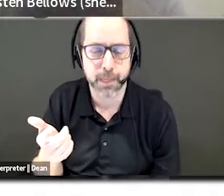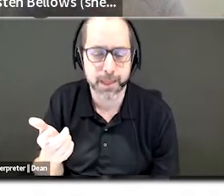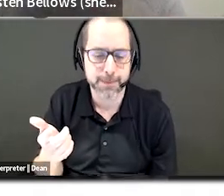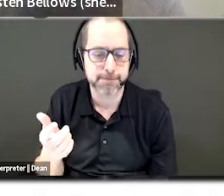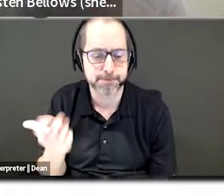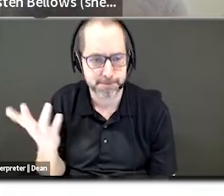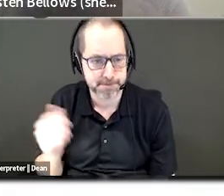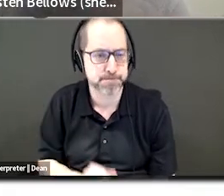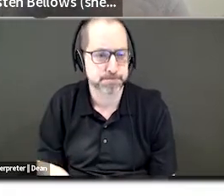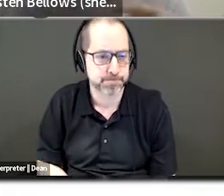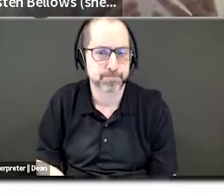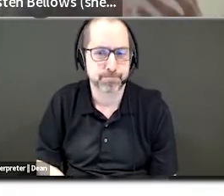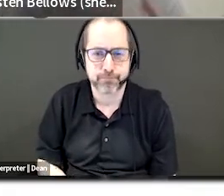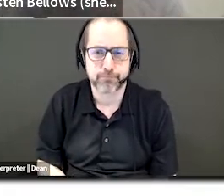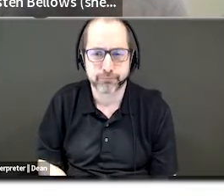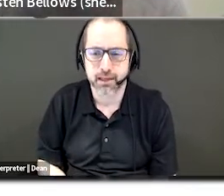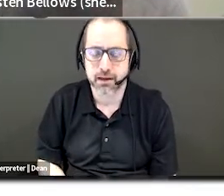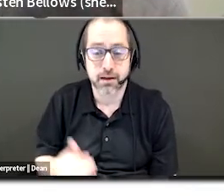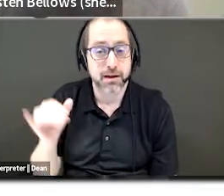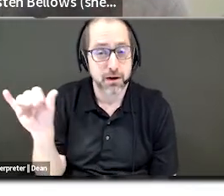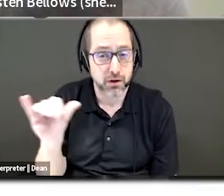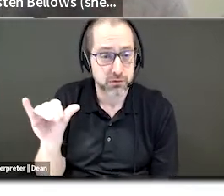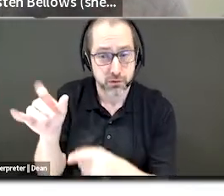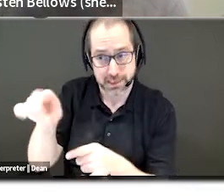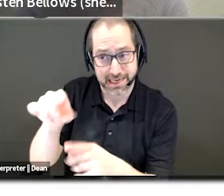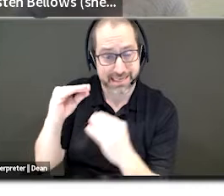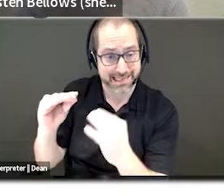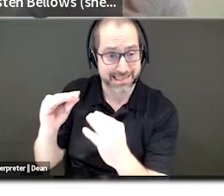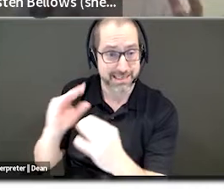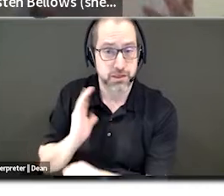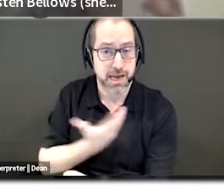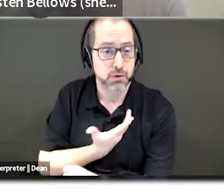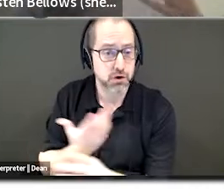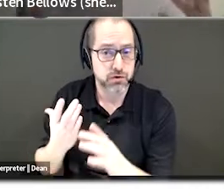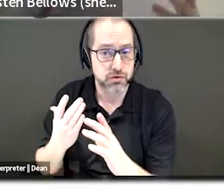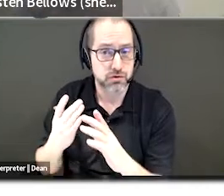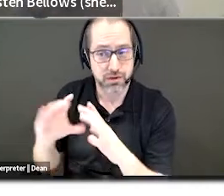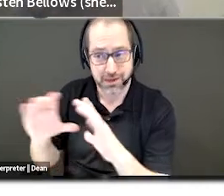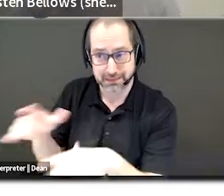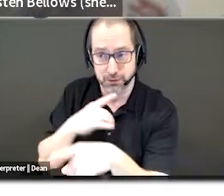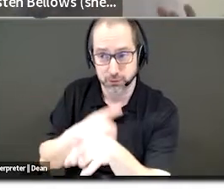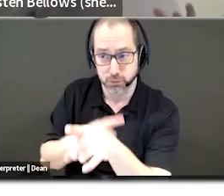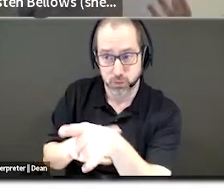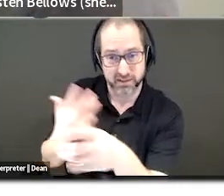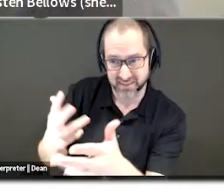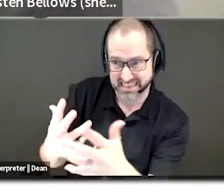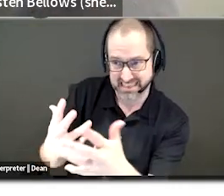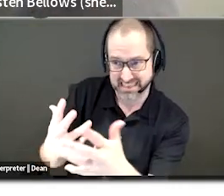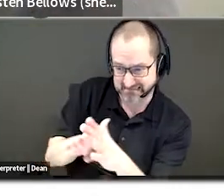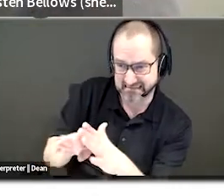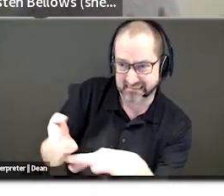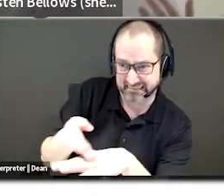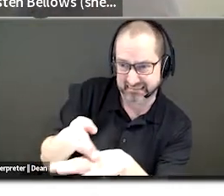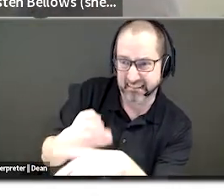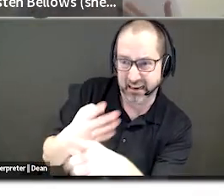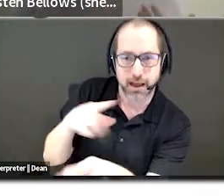over the years. And they also teach some of our classes, which is really cool as well. So it's not just staff teaching. We also very much